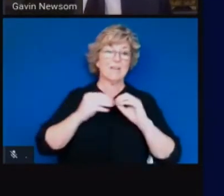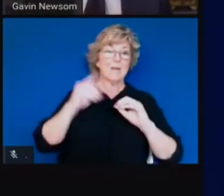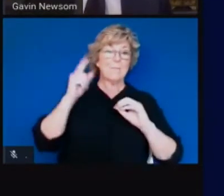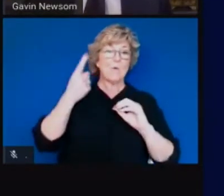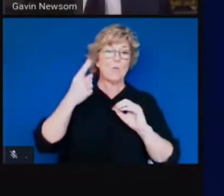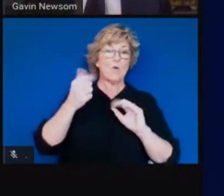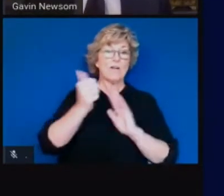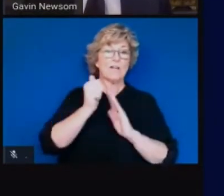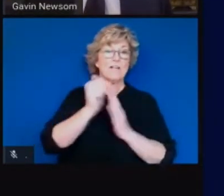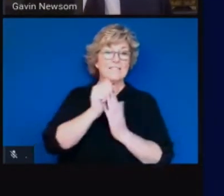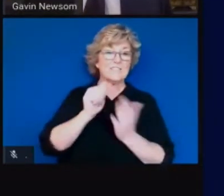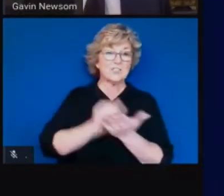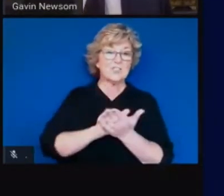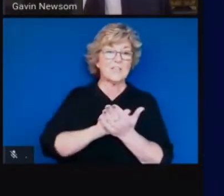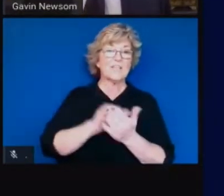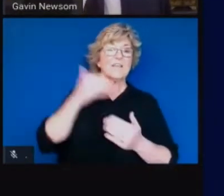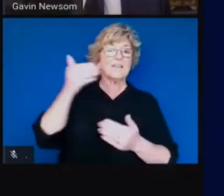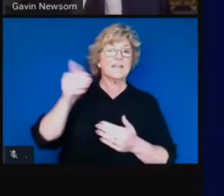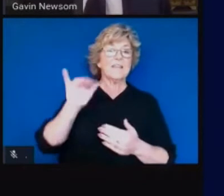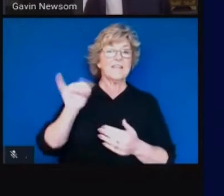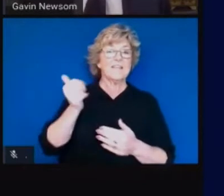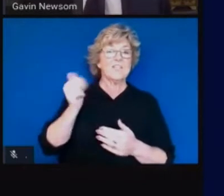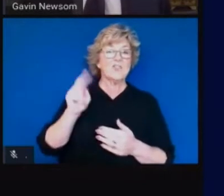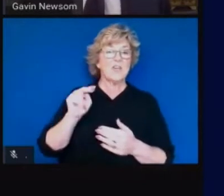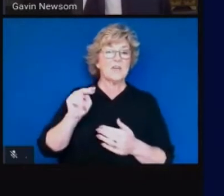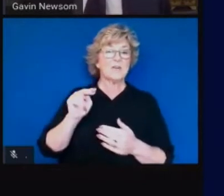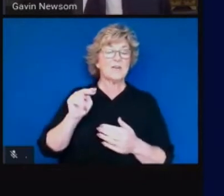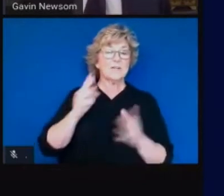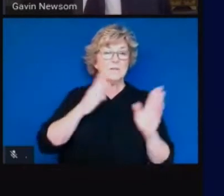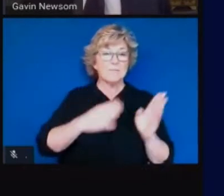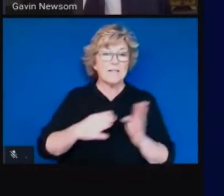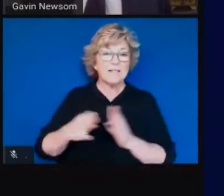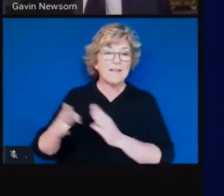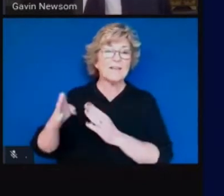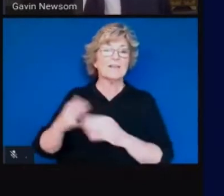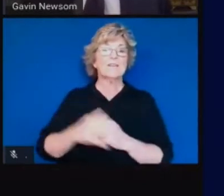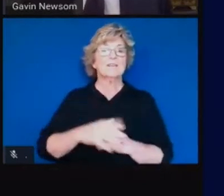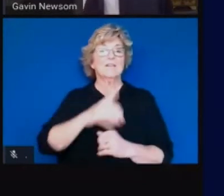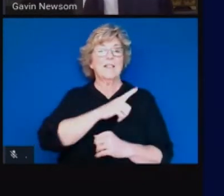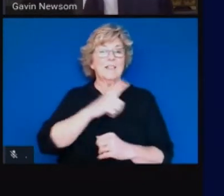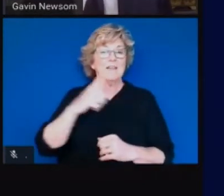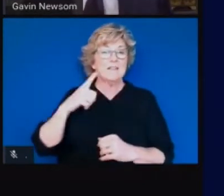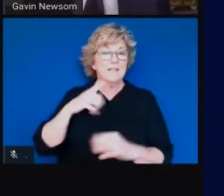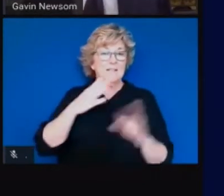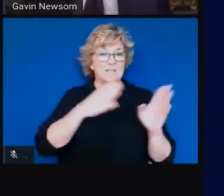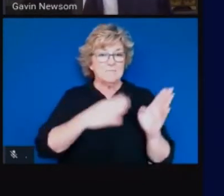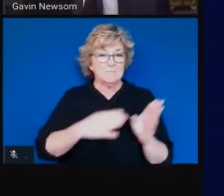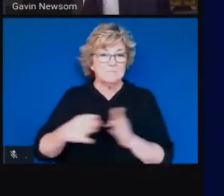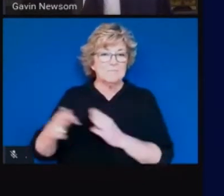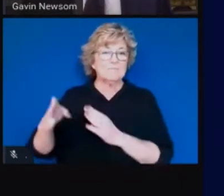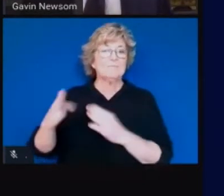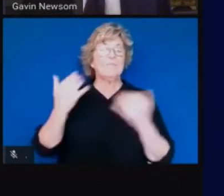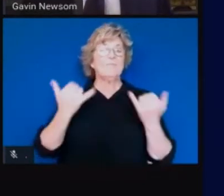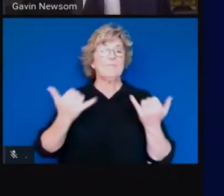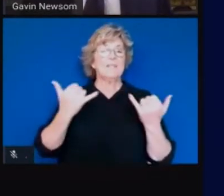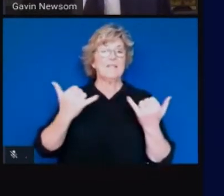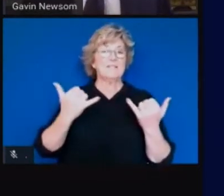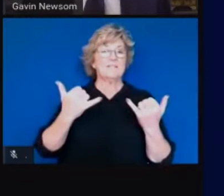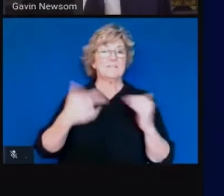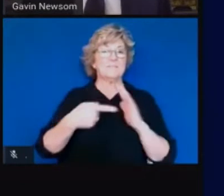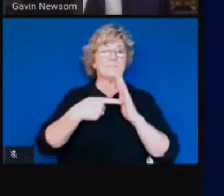administration in January. It's reflected in a lot of strategies, legislative as well as budgetary strategies, also now